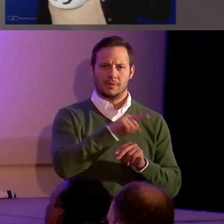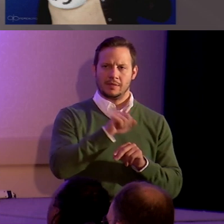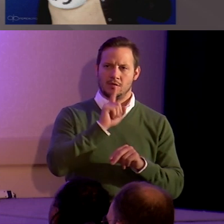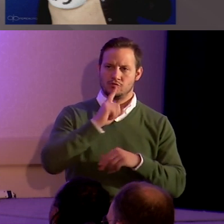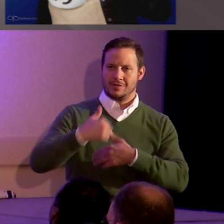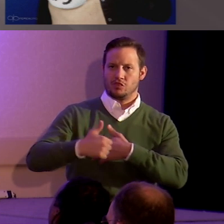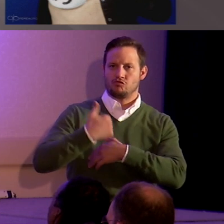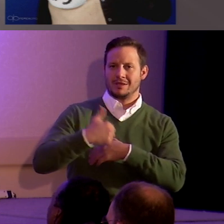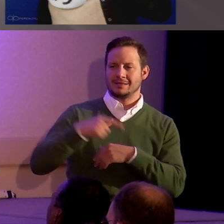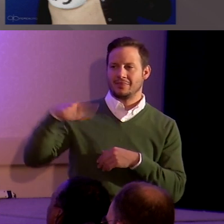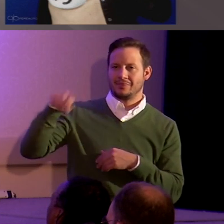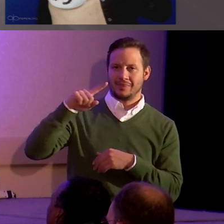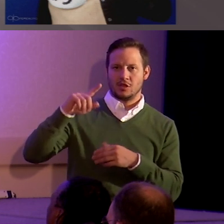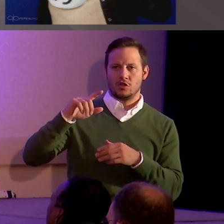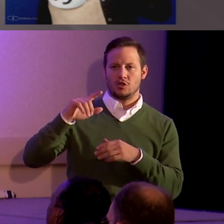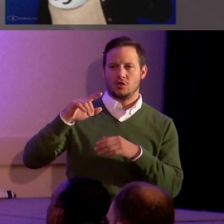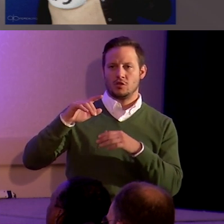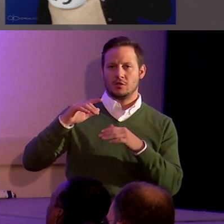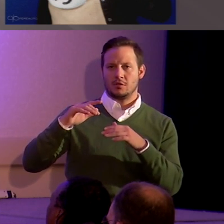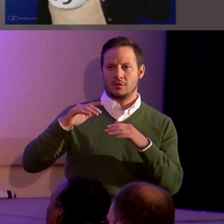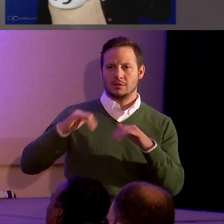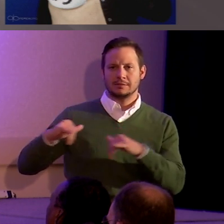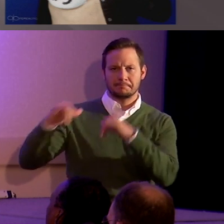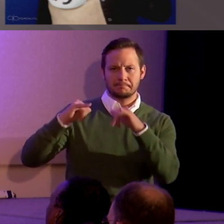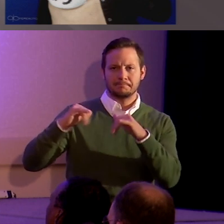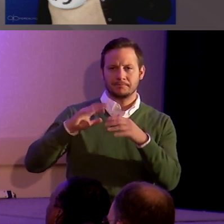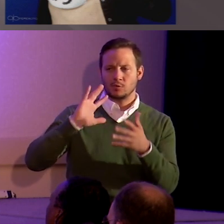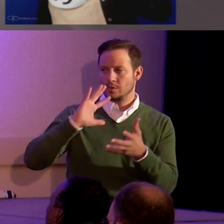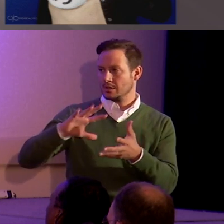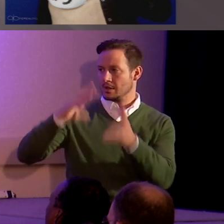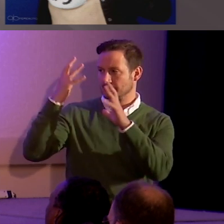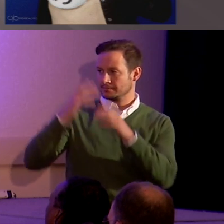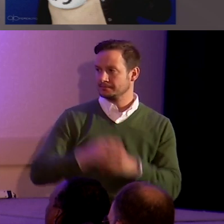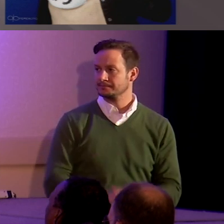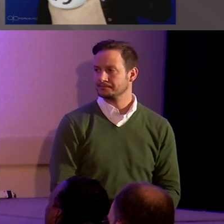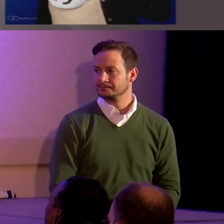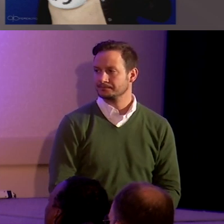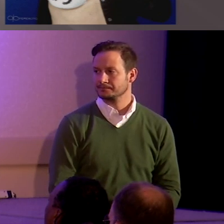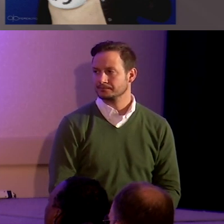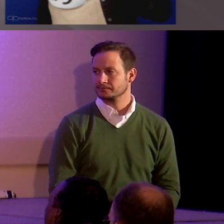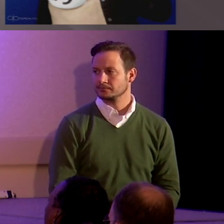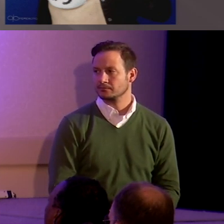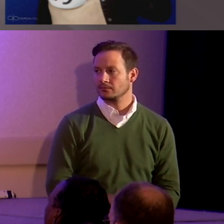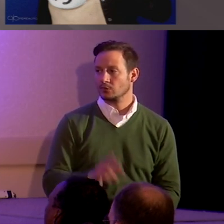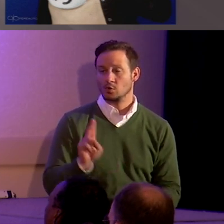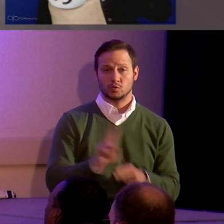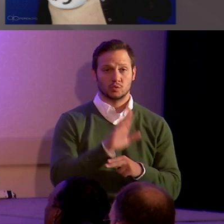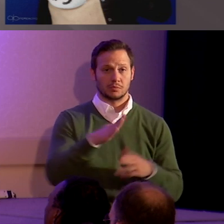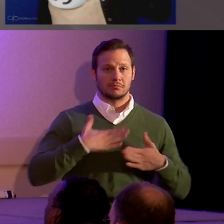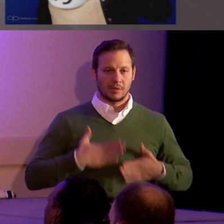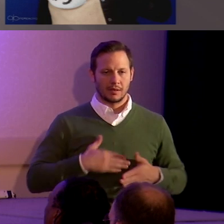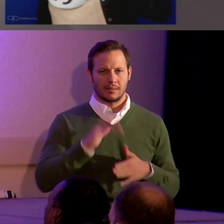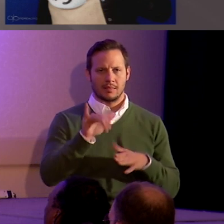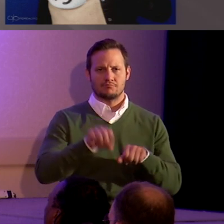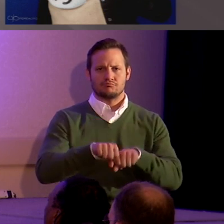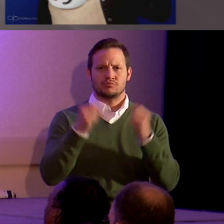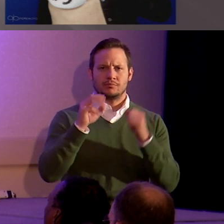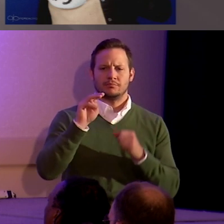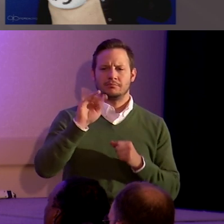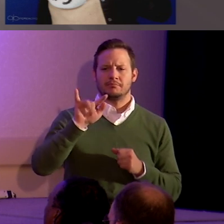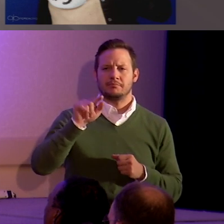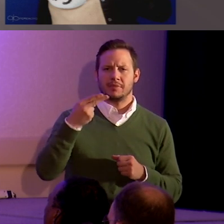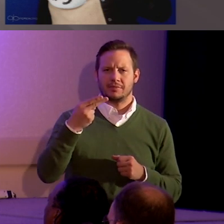Women who use public nudity for social commentary, art, and protest are myth-busting along many